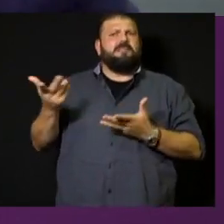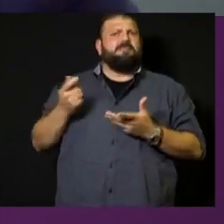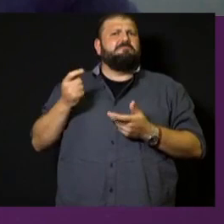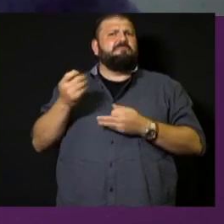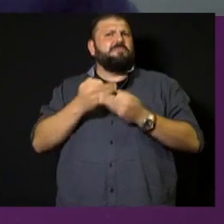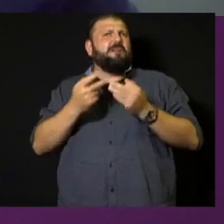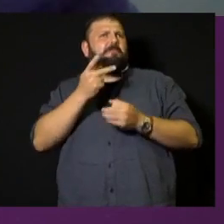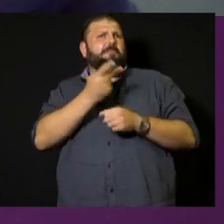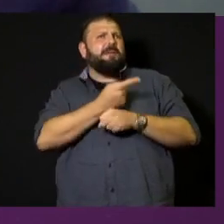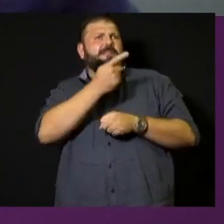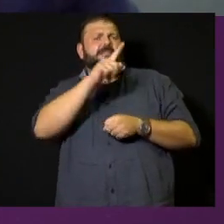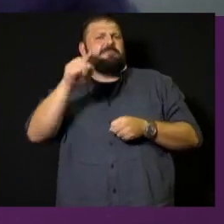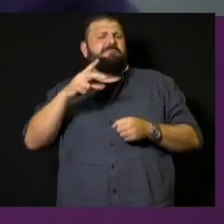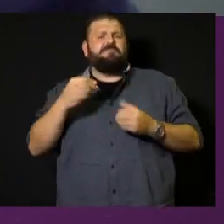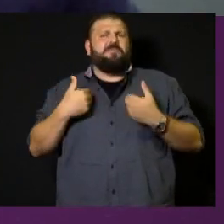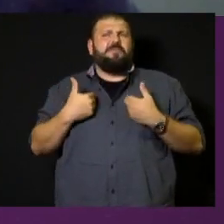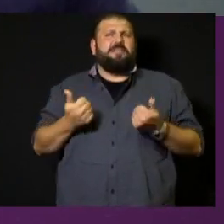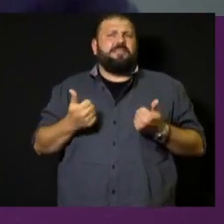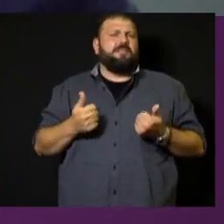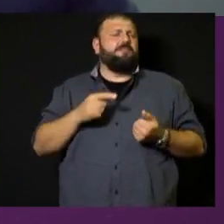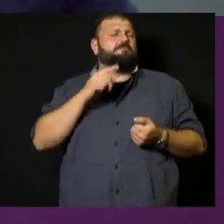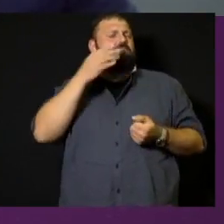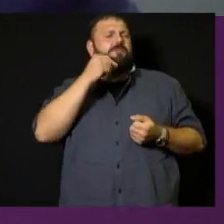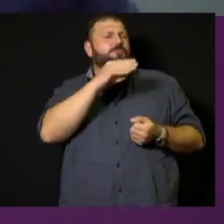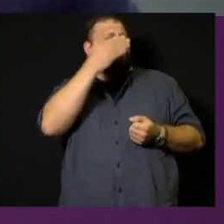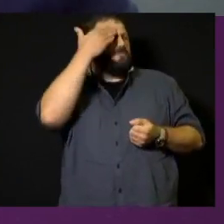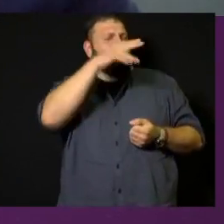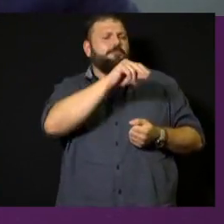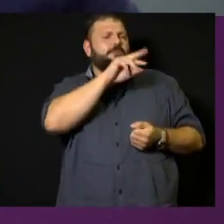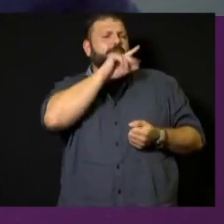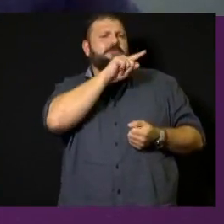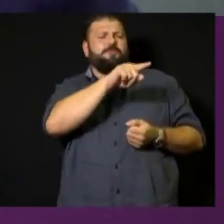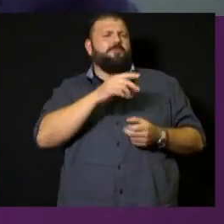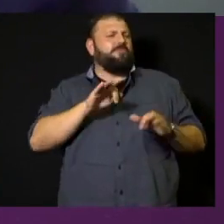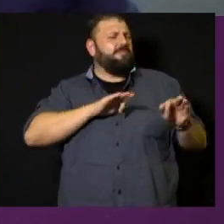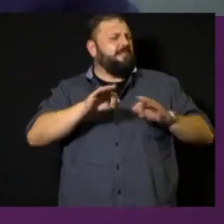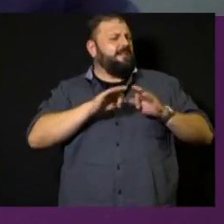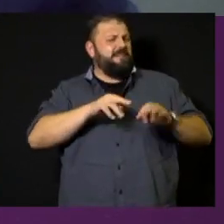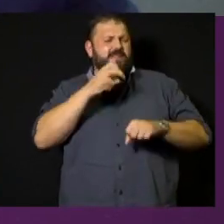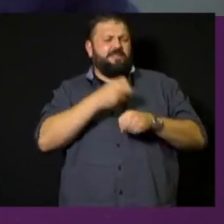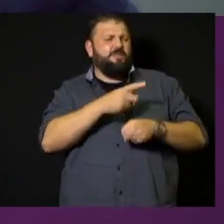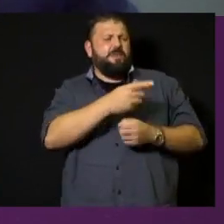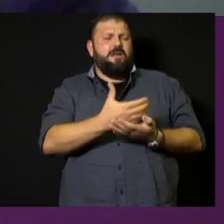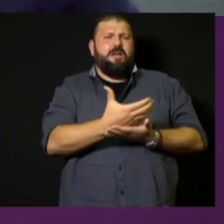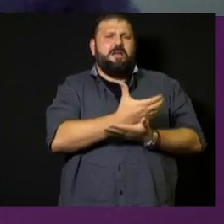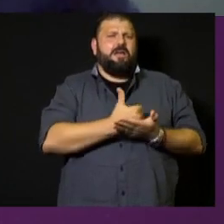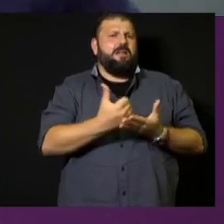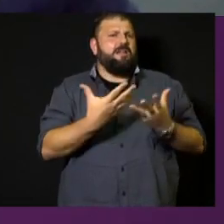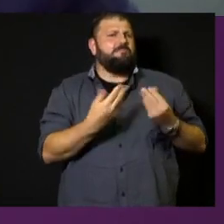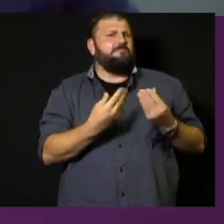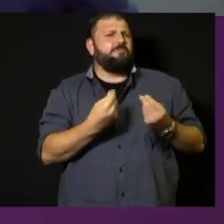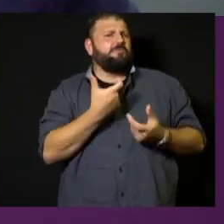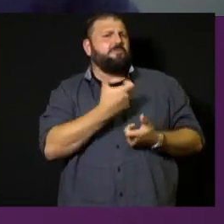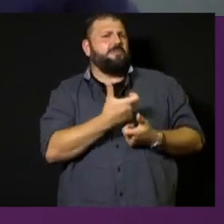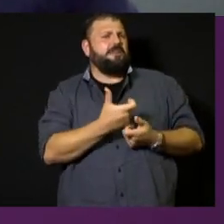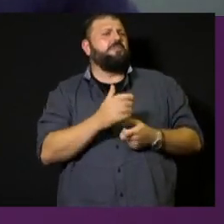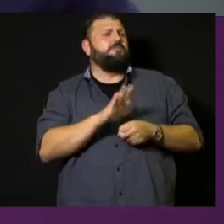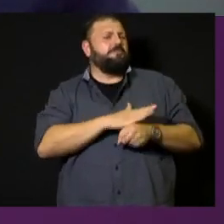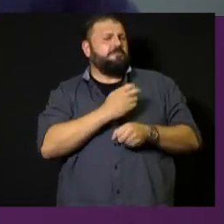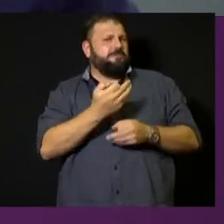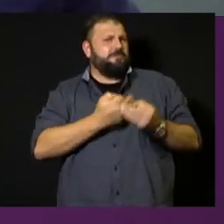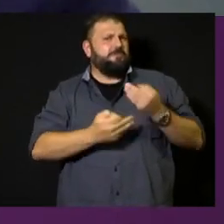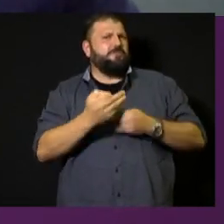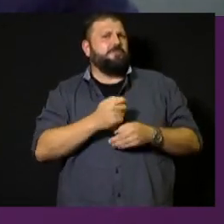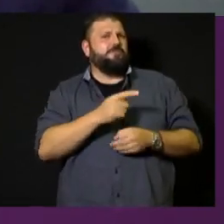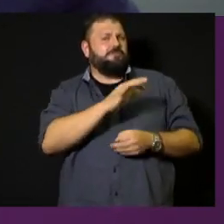Victor Correa, I asked, "What is this?" No, you don't worry. If you work with a system in